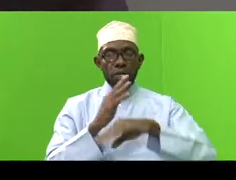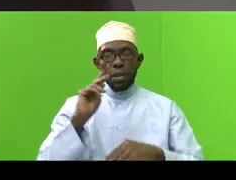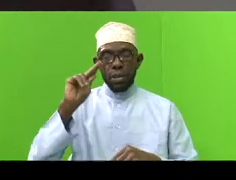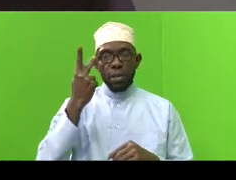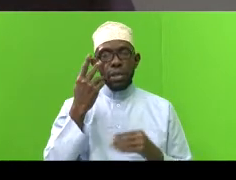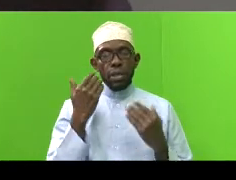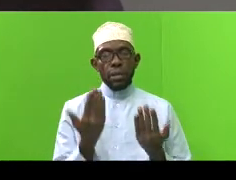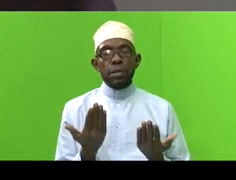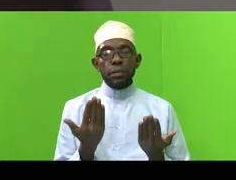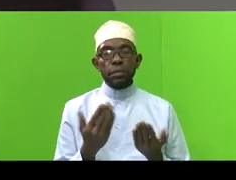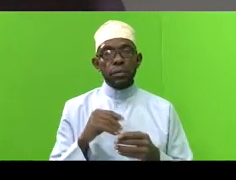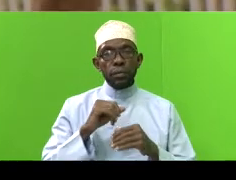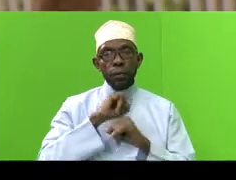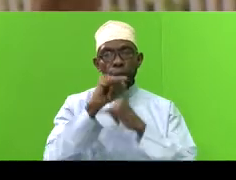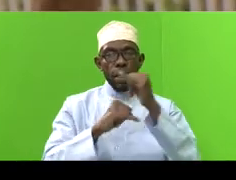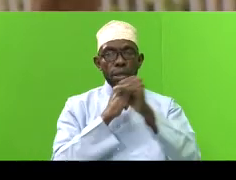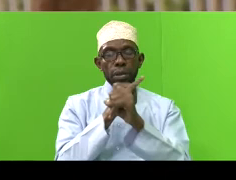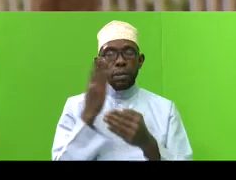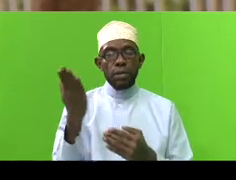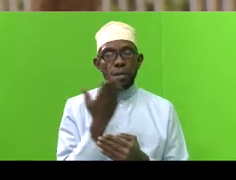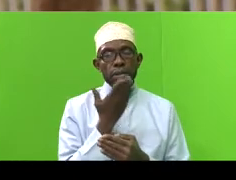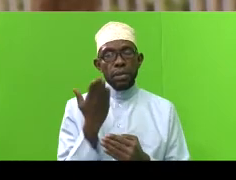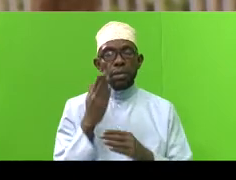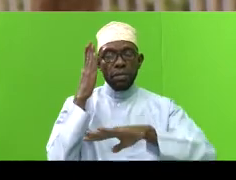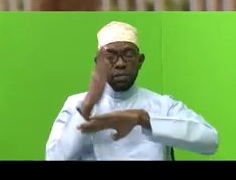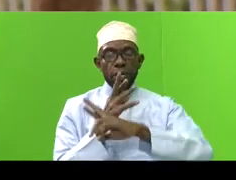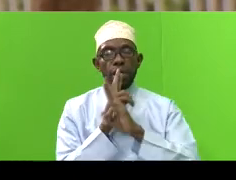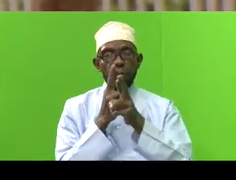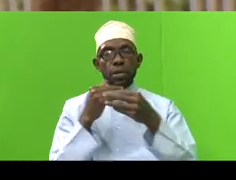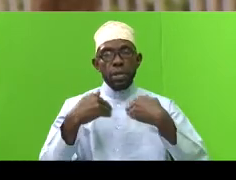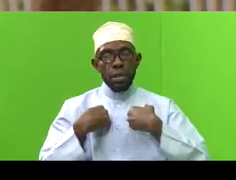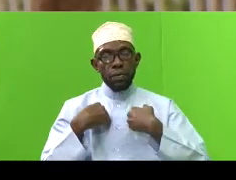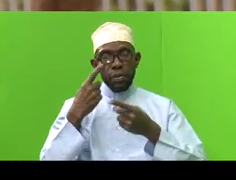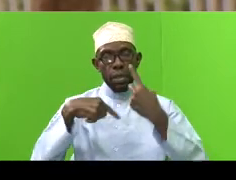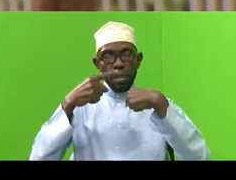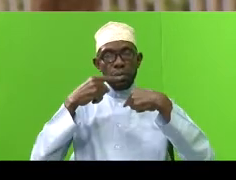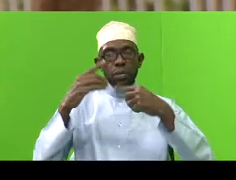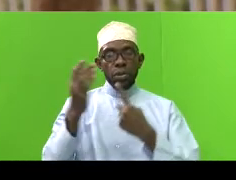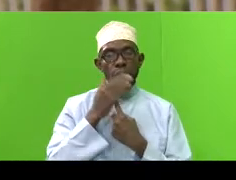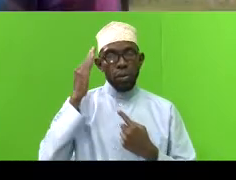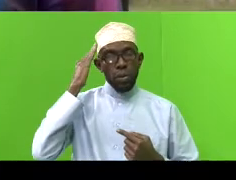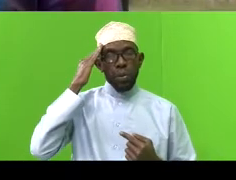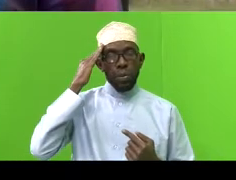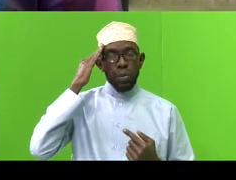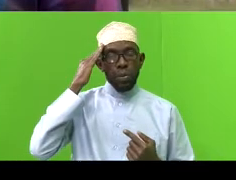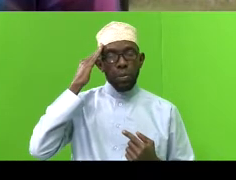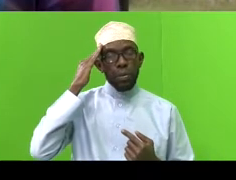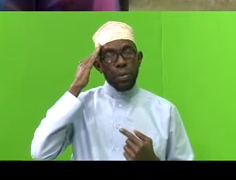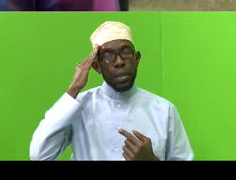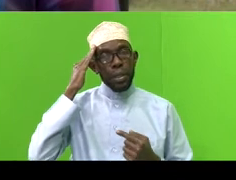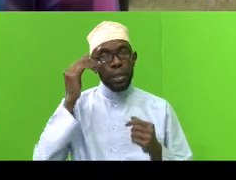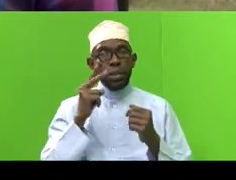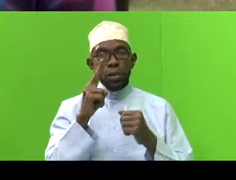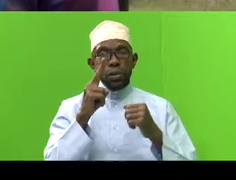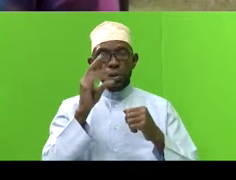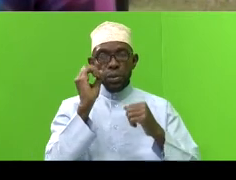Kenya. Kimataifa zimekuepo. The advent of fake news we've just come to get to know about it in